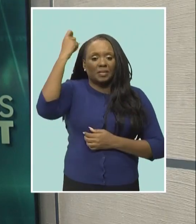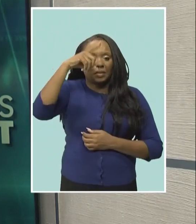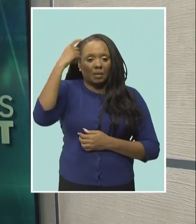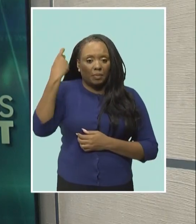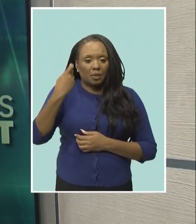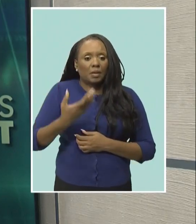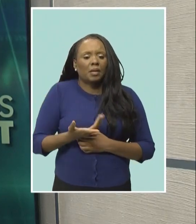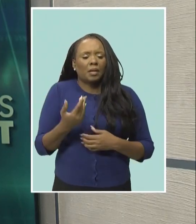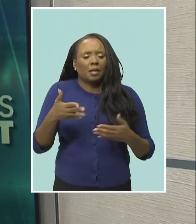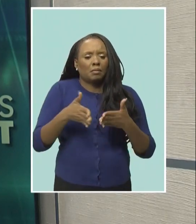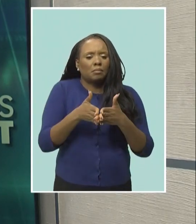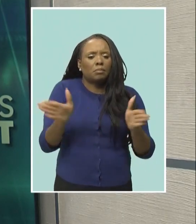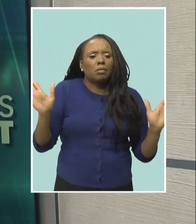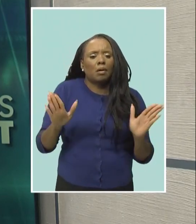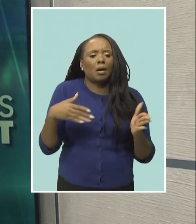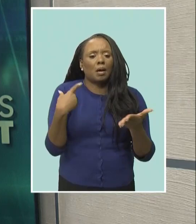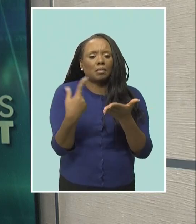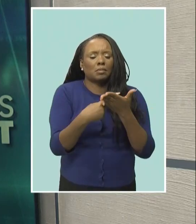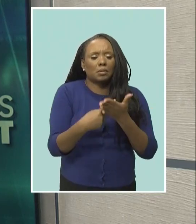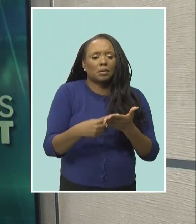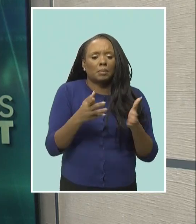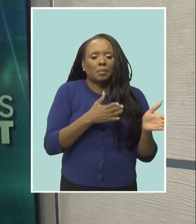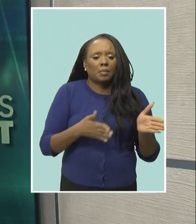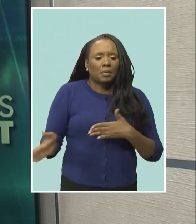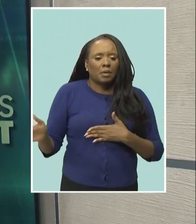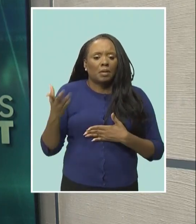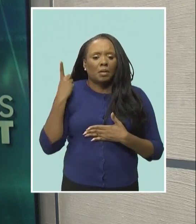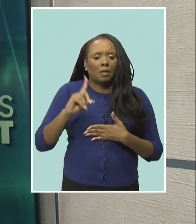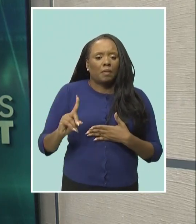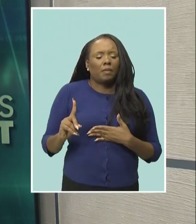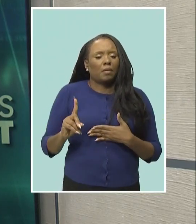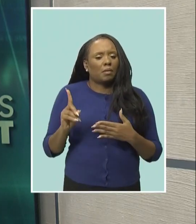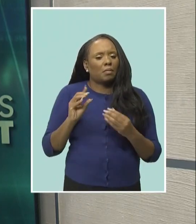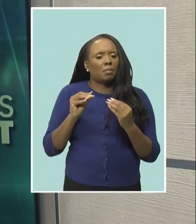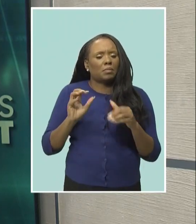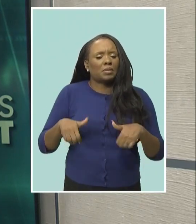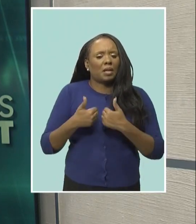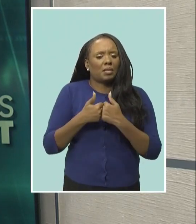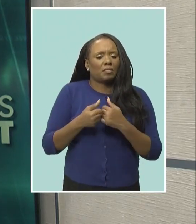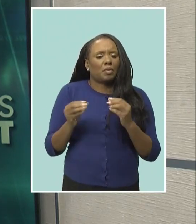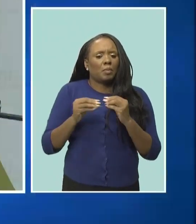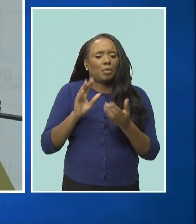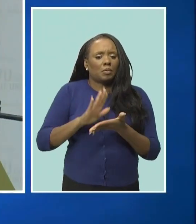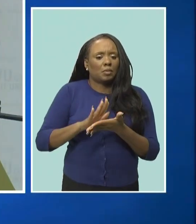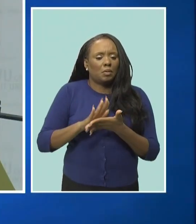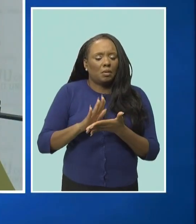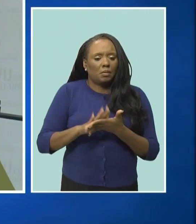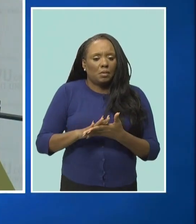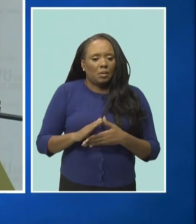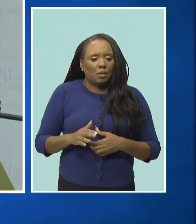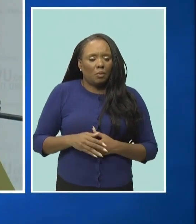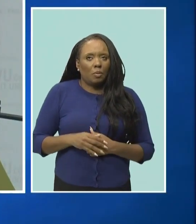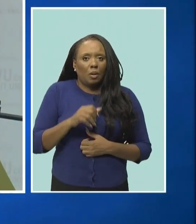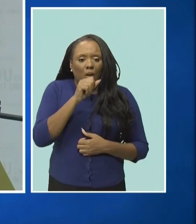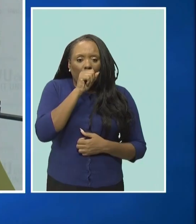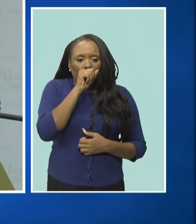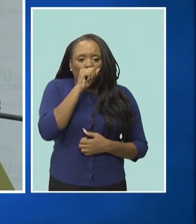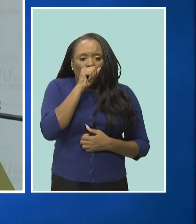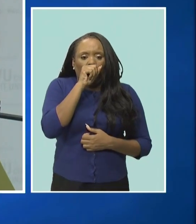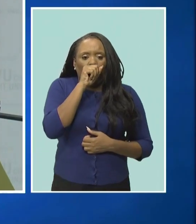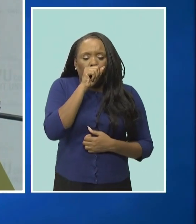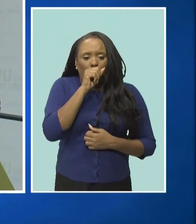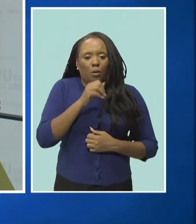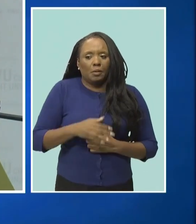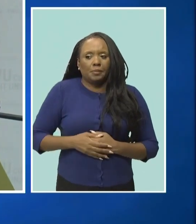Ms. Foster divulged plans to expand the Mr. Executive Challenge to even more schools. In our other programs,